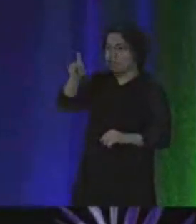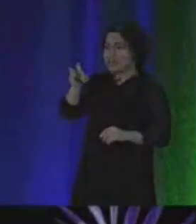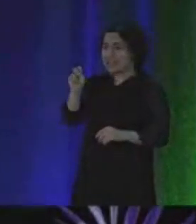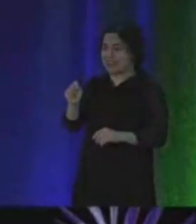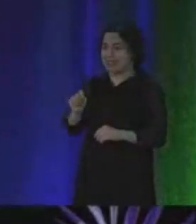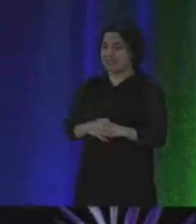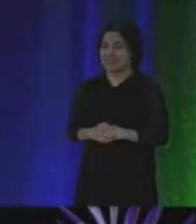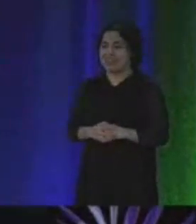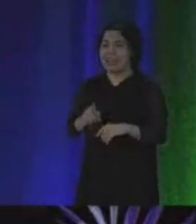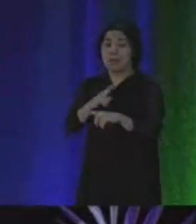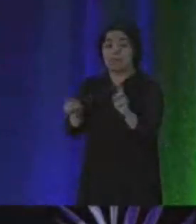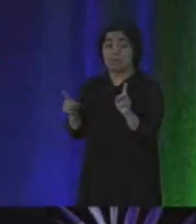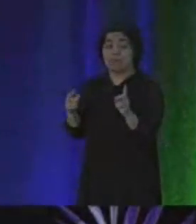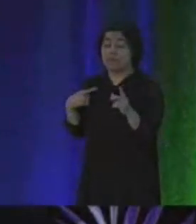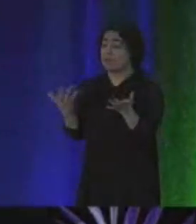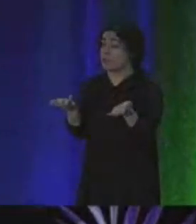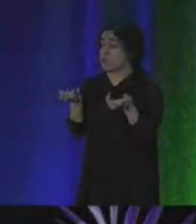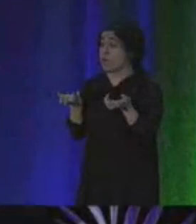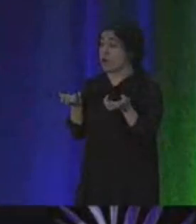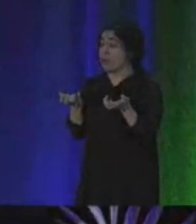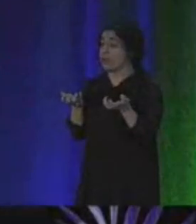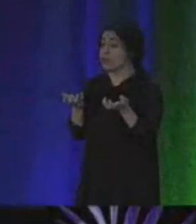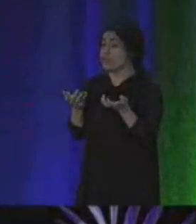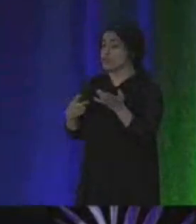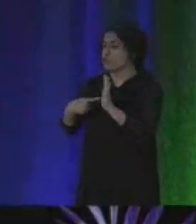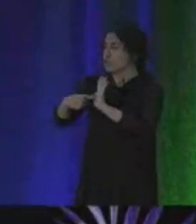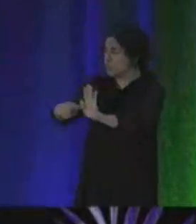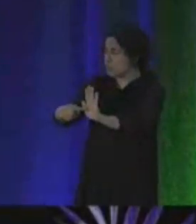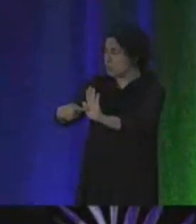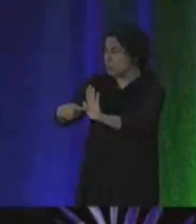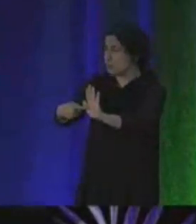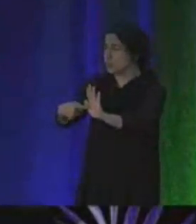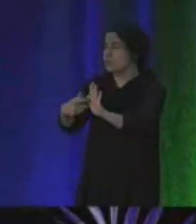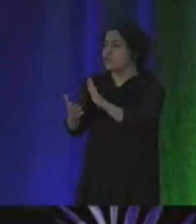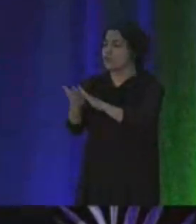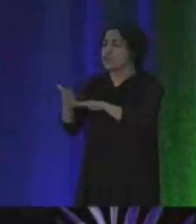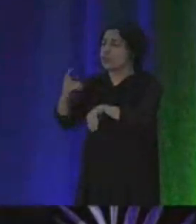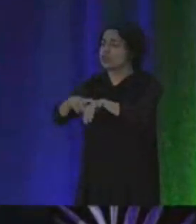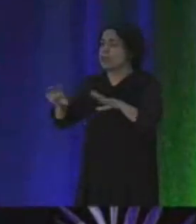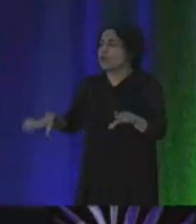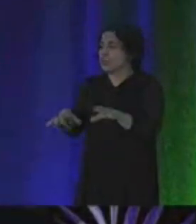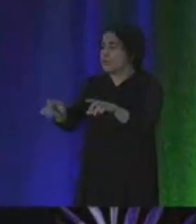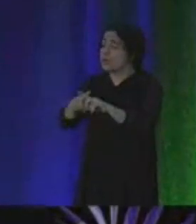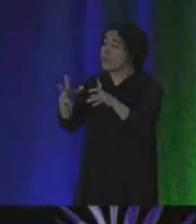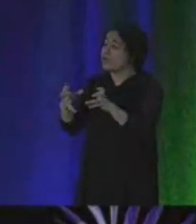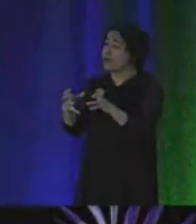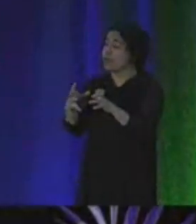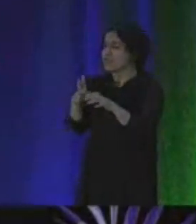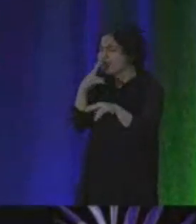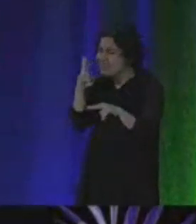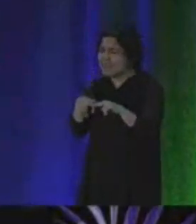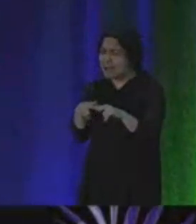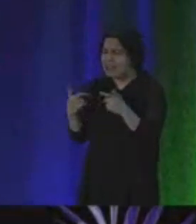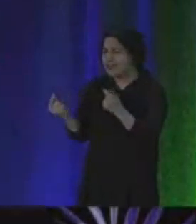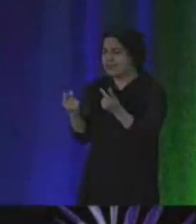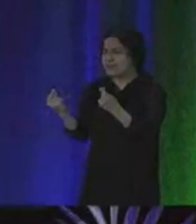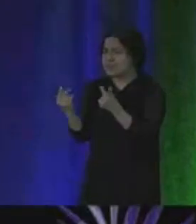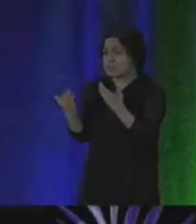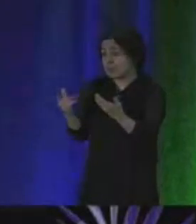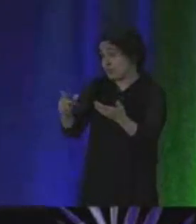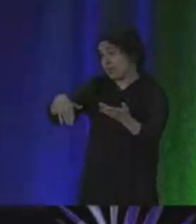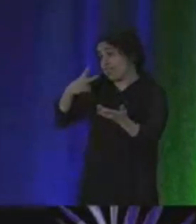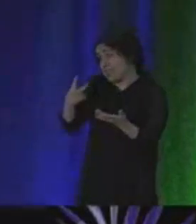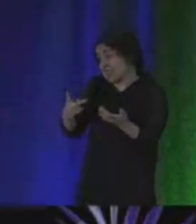But yeah, I want to mostly show runtime performance stuff, but also just some fun little stuff that you might not have